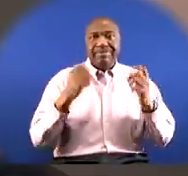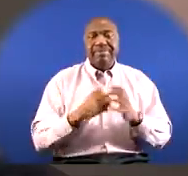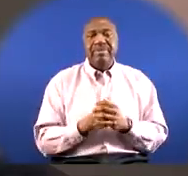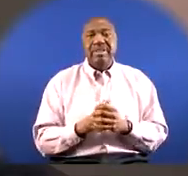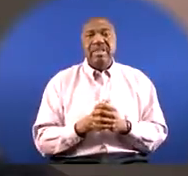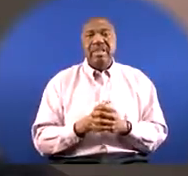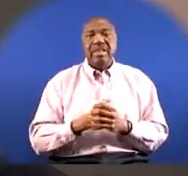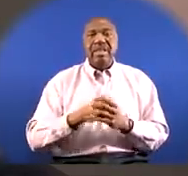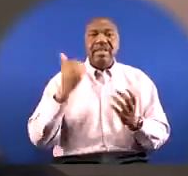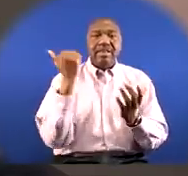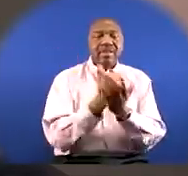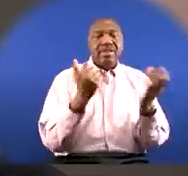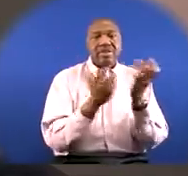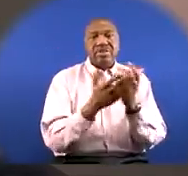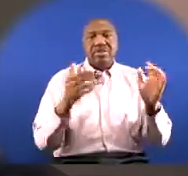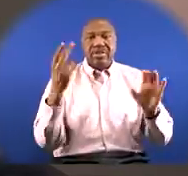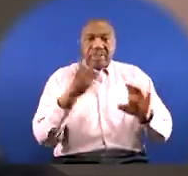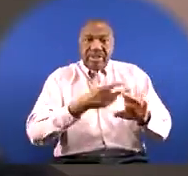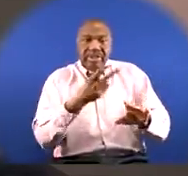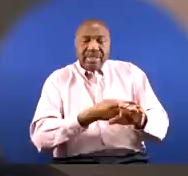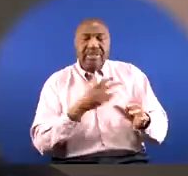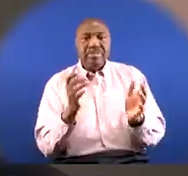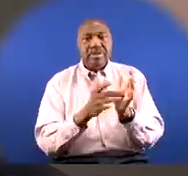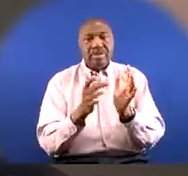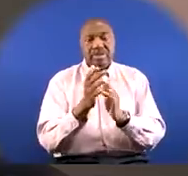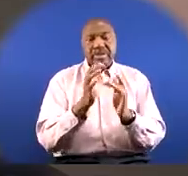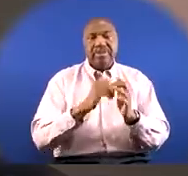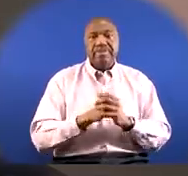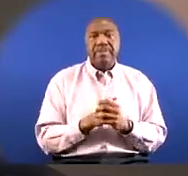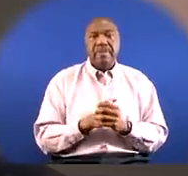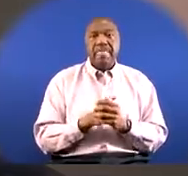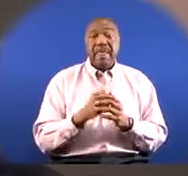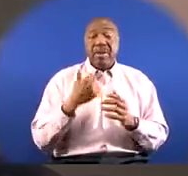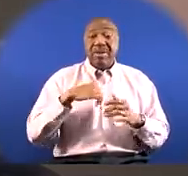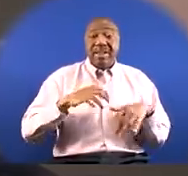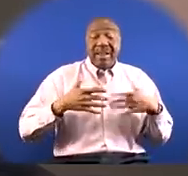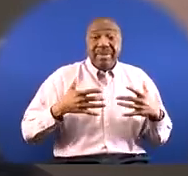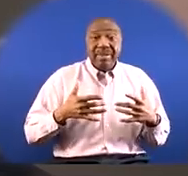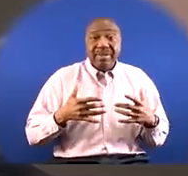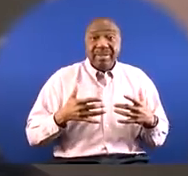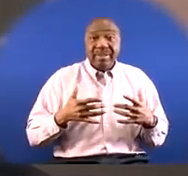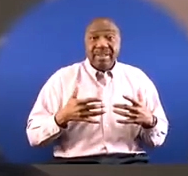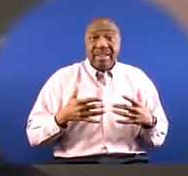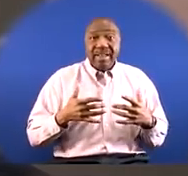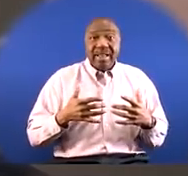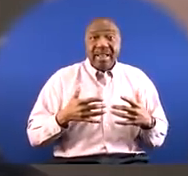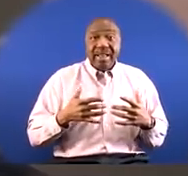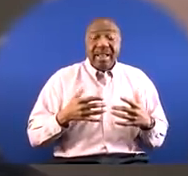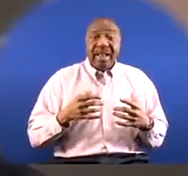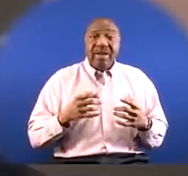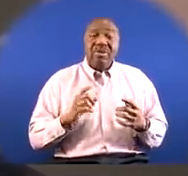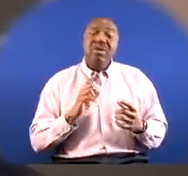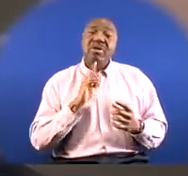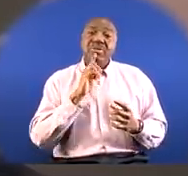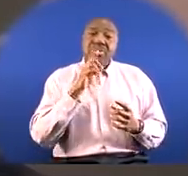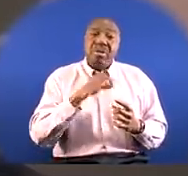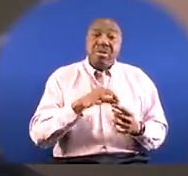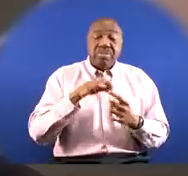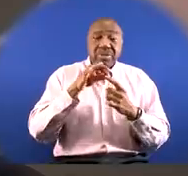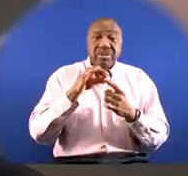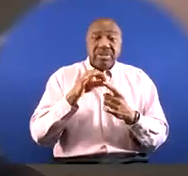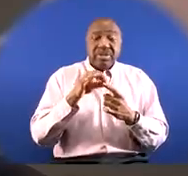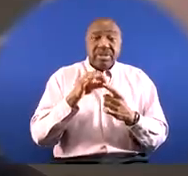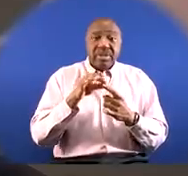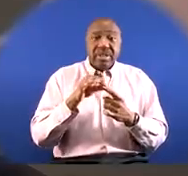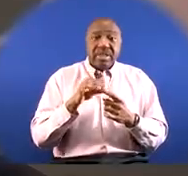the crucified Lamb. We are delighted, however, that our primary sister congregation who joins with us today, the Lily